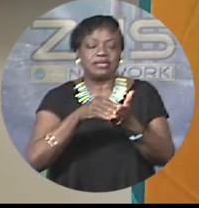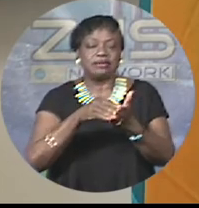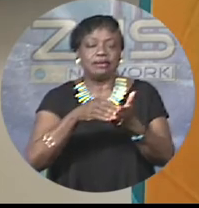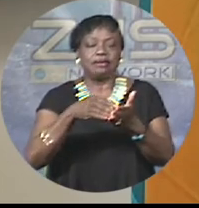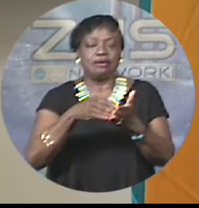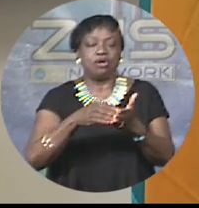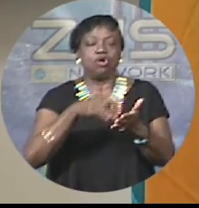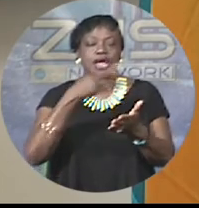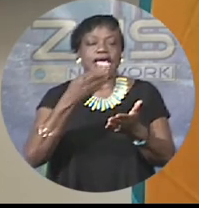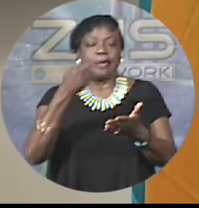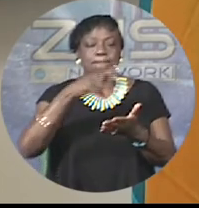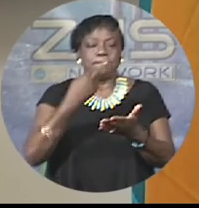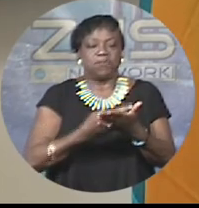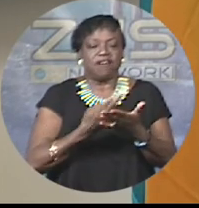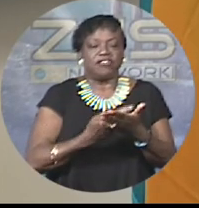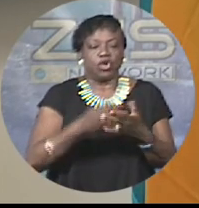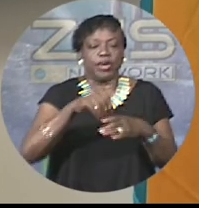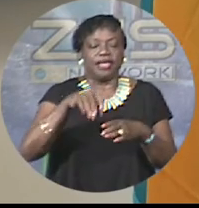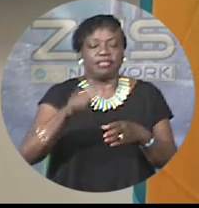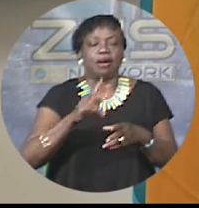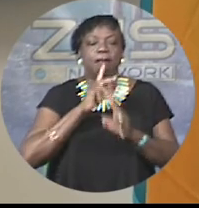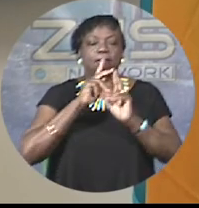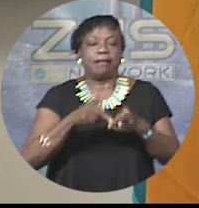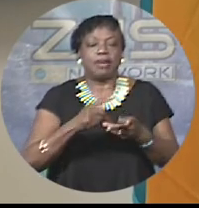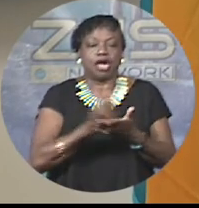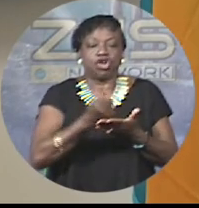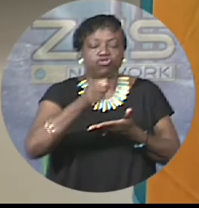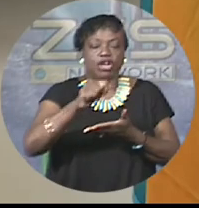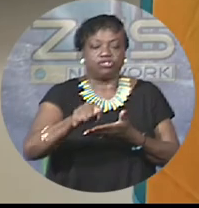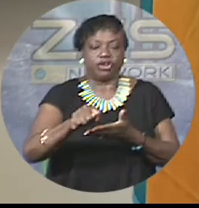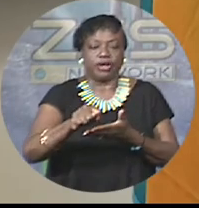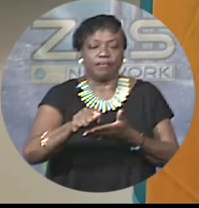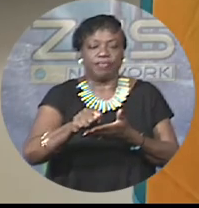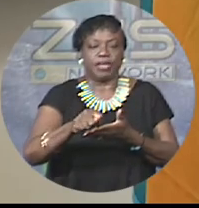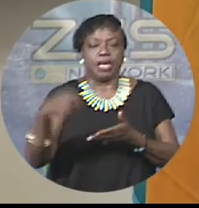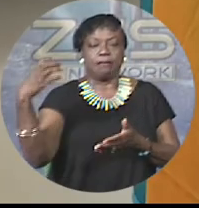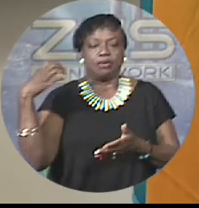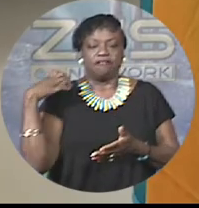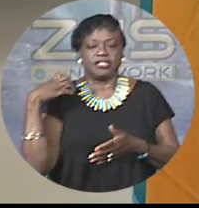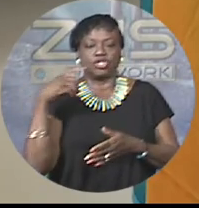into the public treasury. Officers, you are to be commended for your efforts.